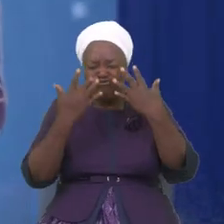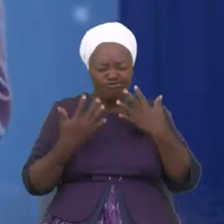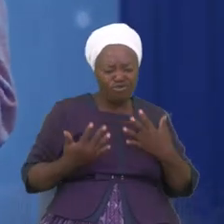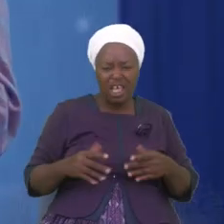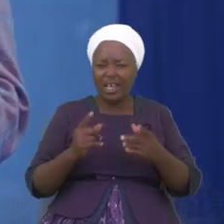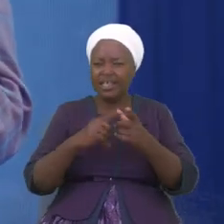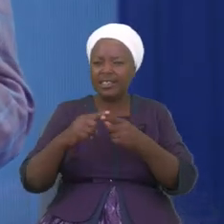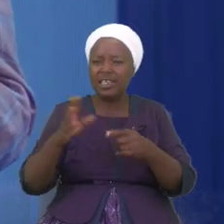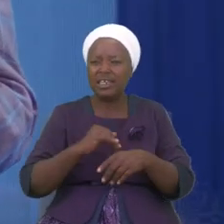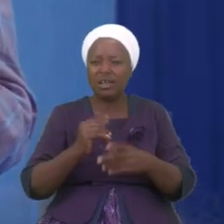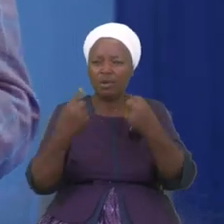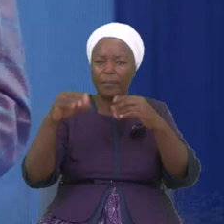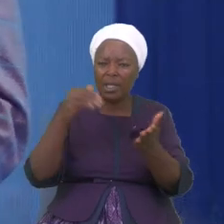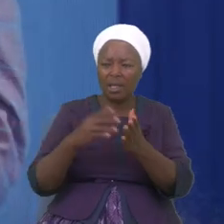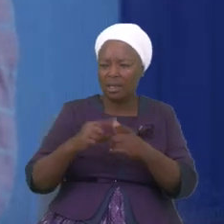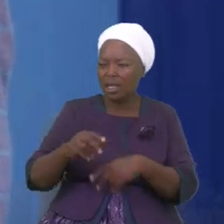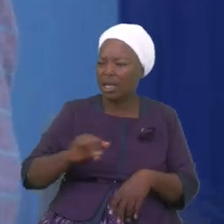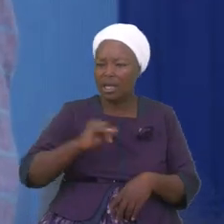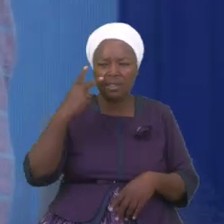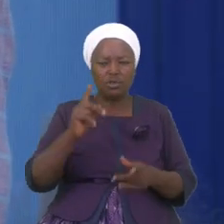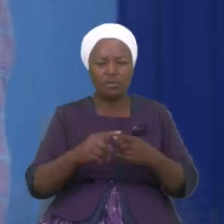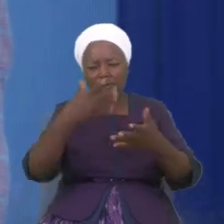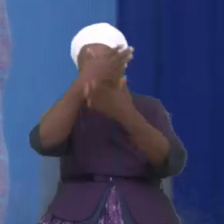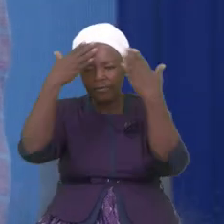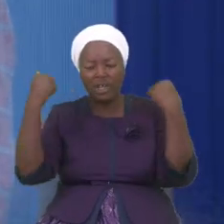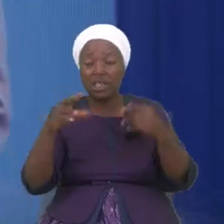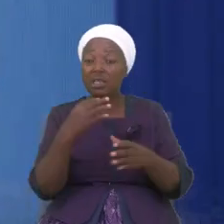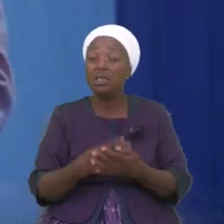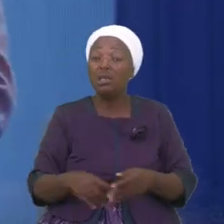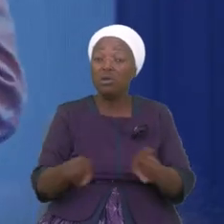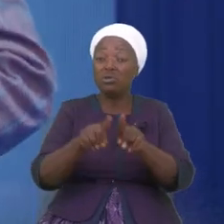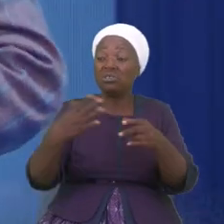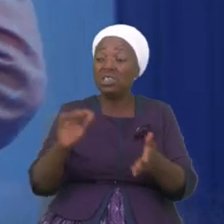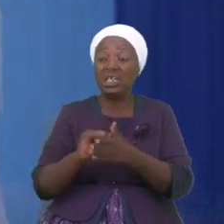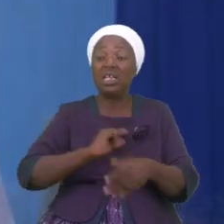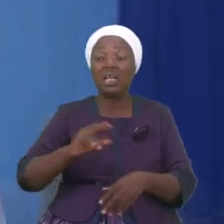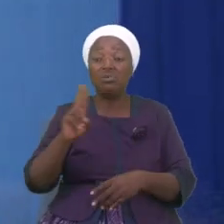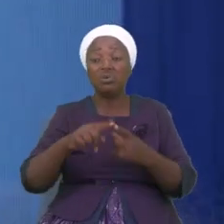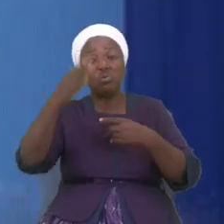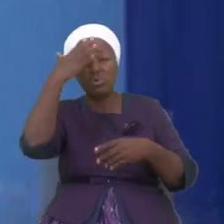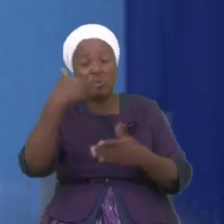to think, I seem to forget even the things I knew before. I seem to